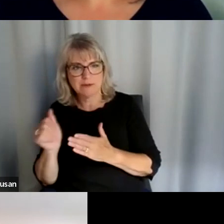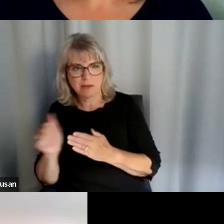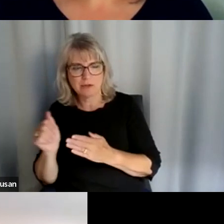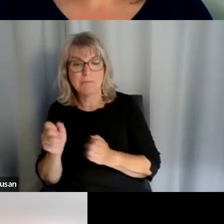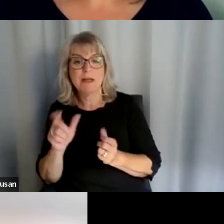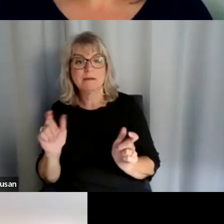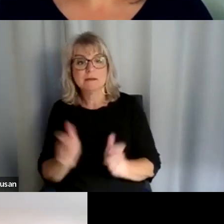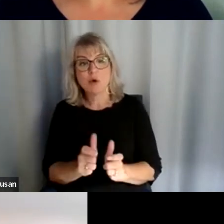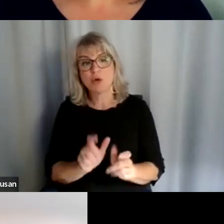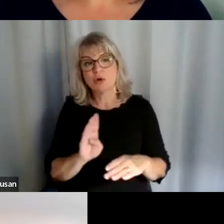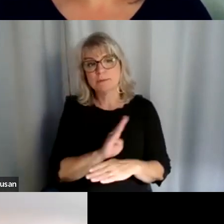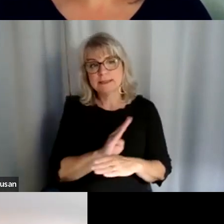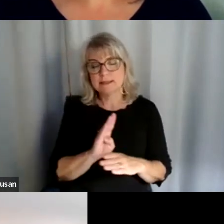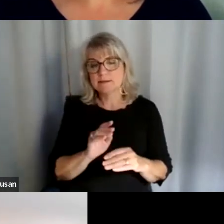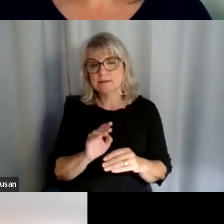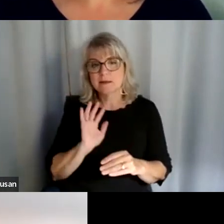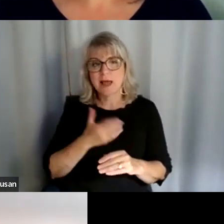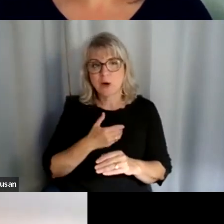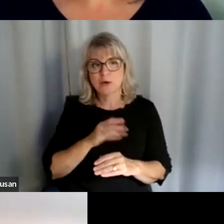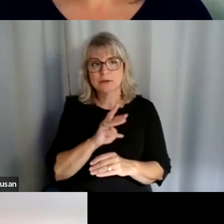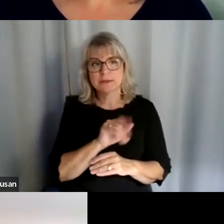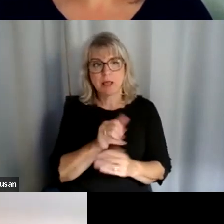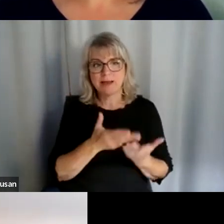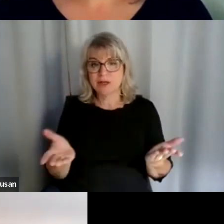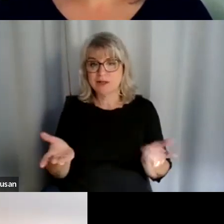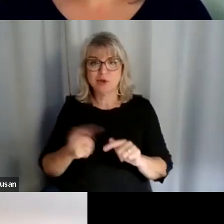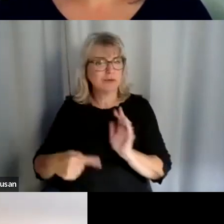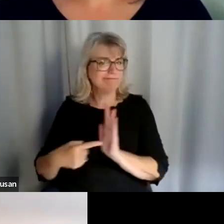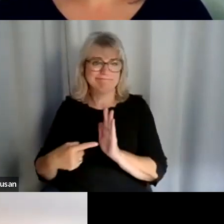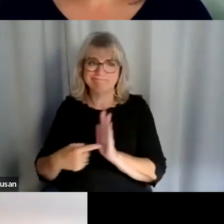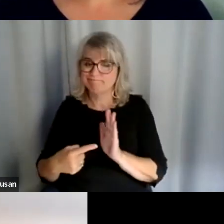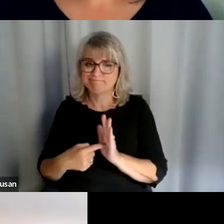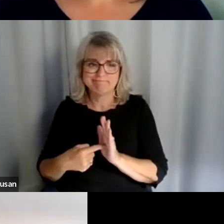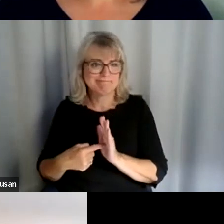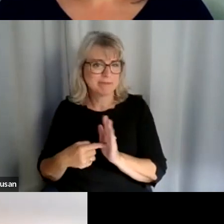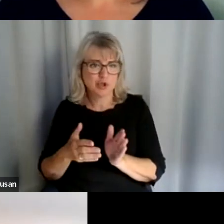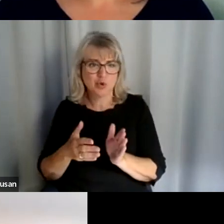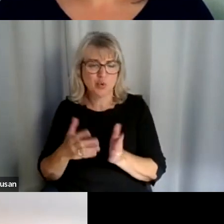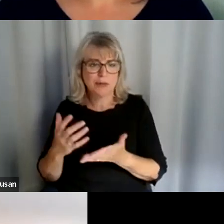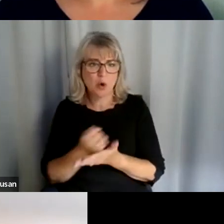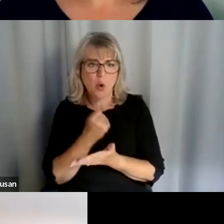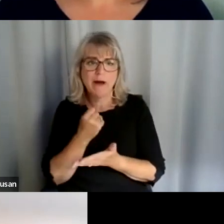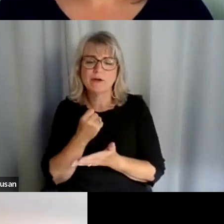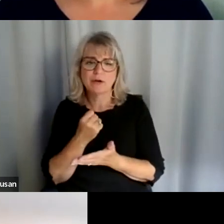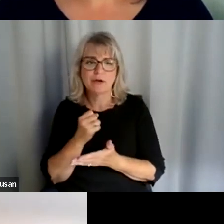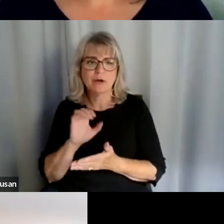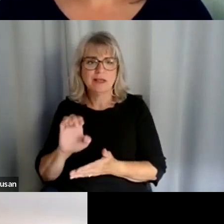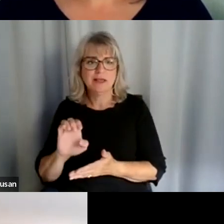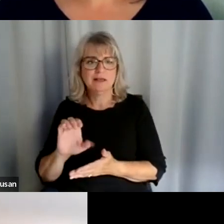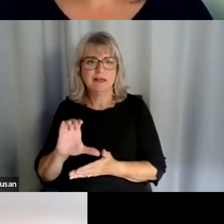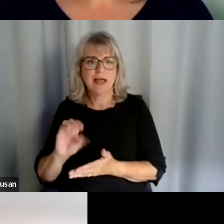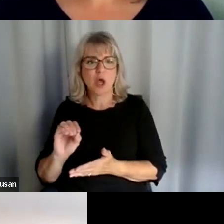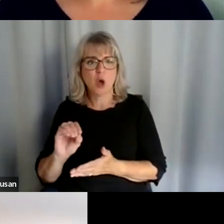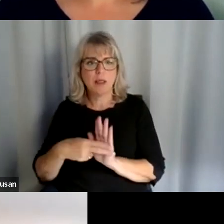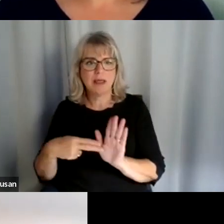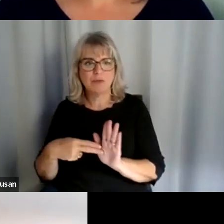the smaller vendors in our supply chain simply couldn't afford to acquire the ECHO label. And so they